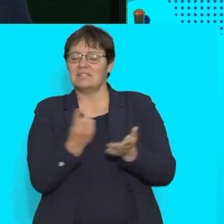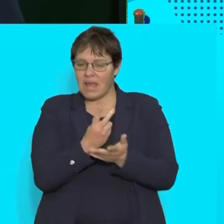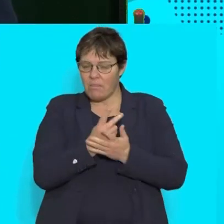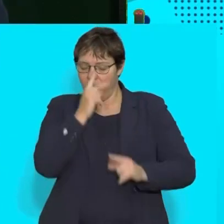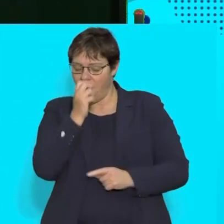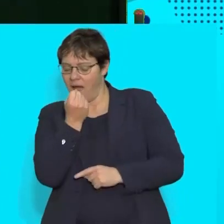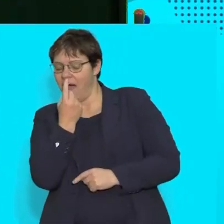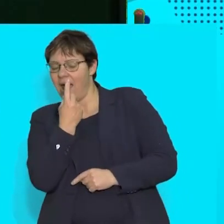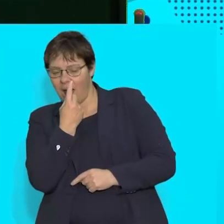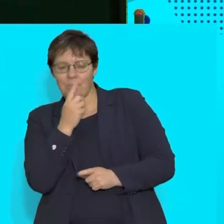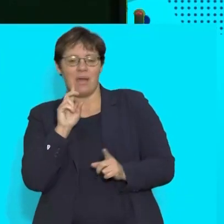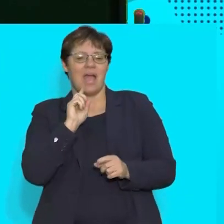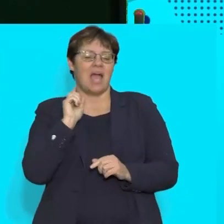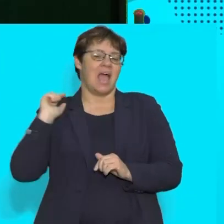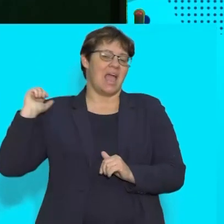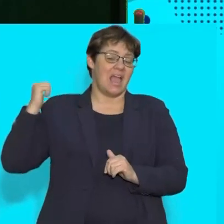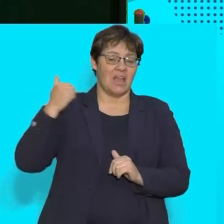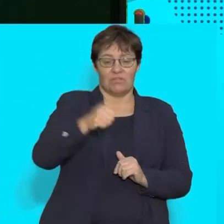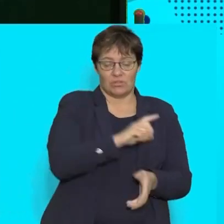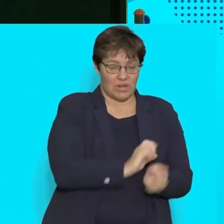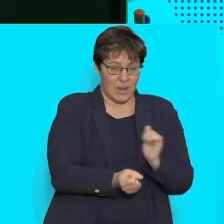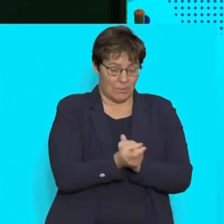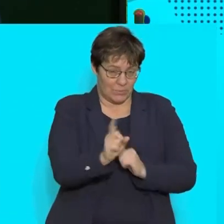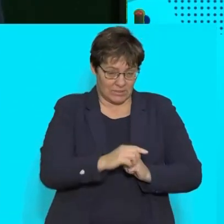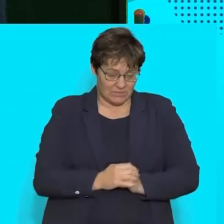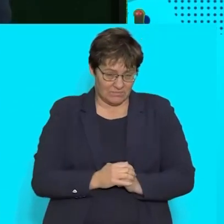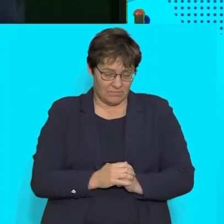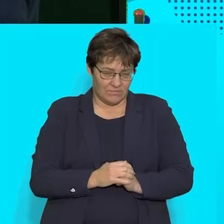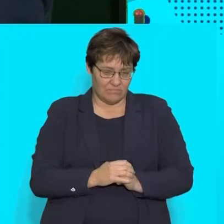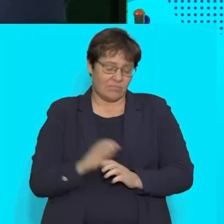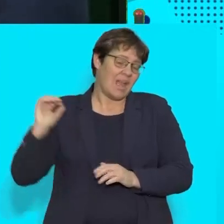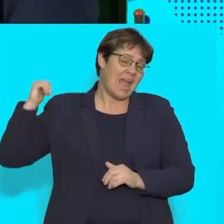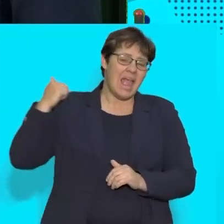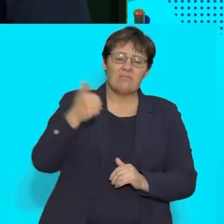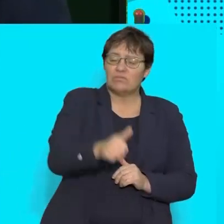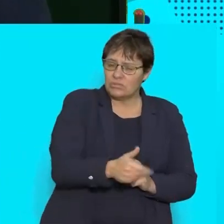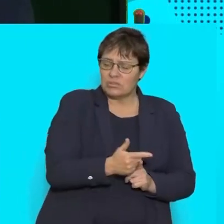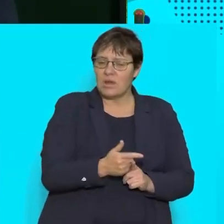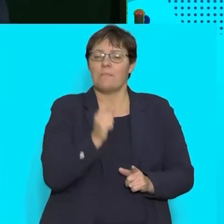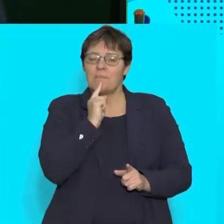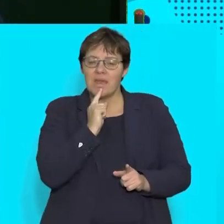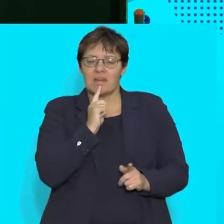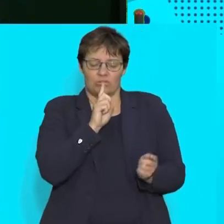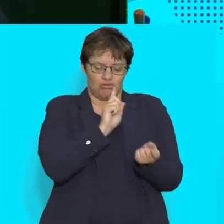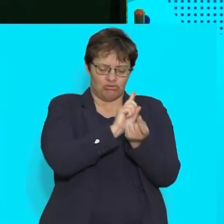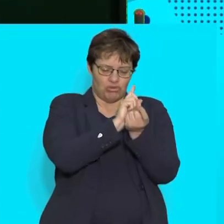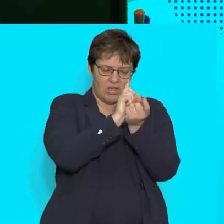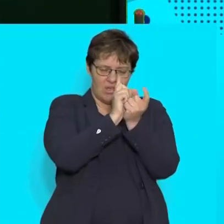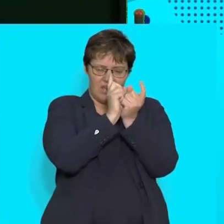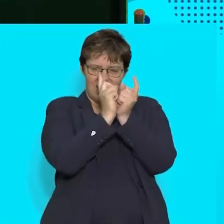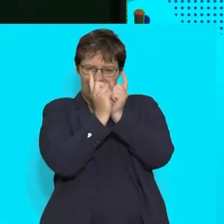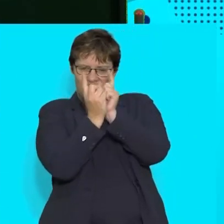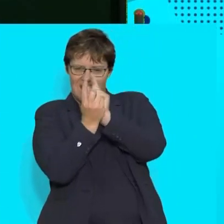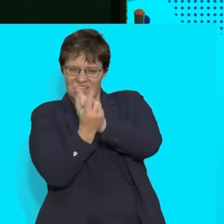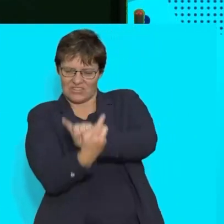with understanding and reflecting on evolution. So we do know that the process of evolution talks about gradual